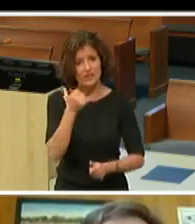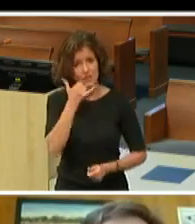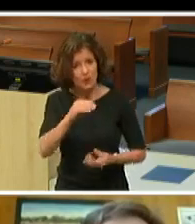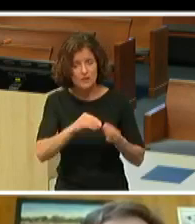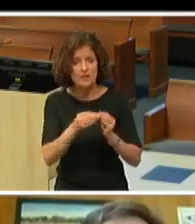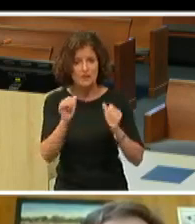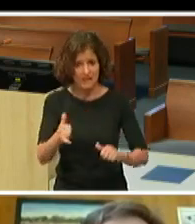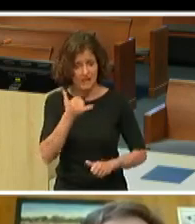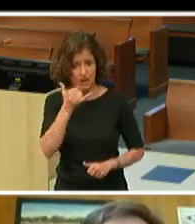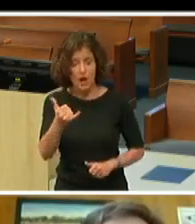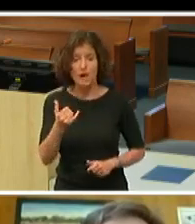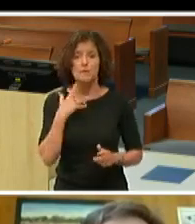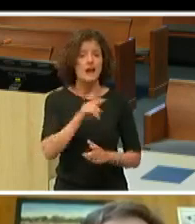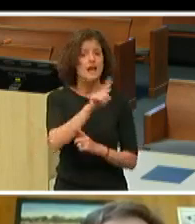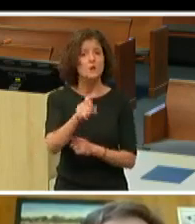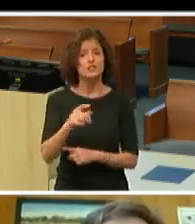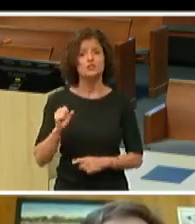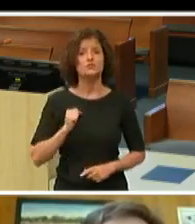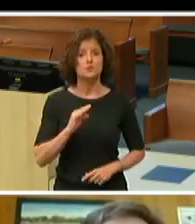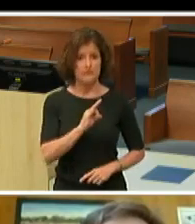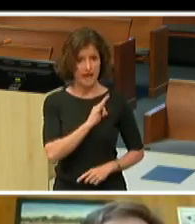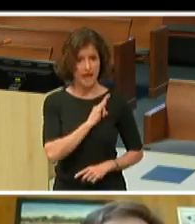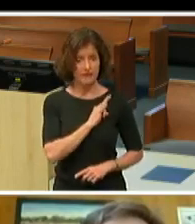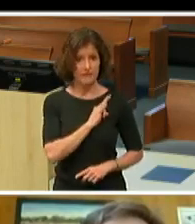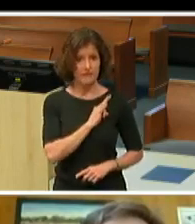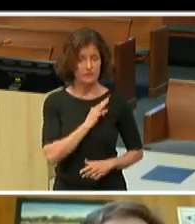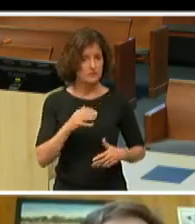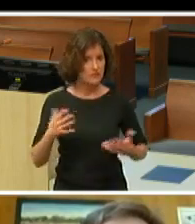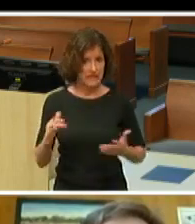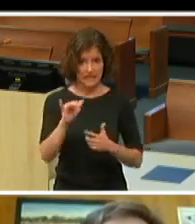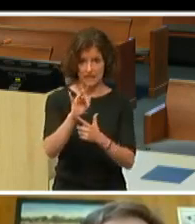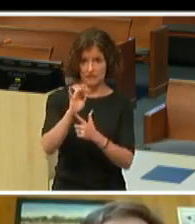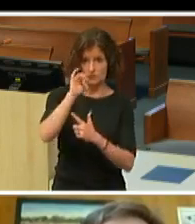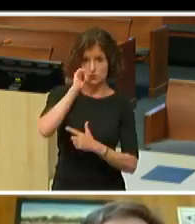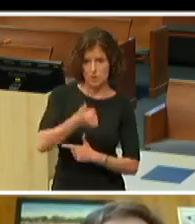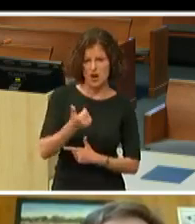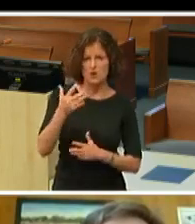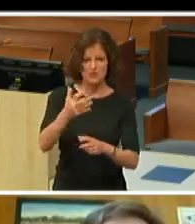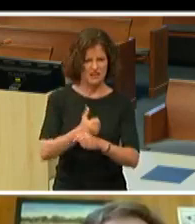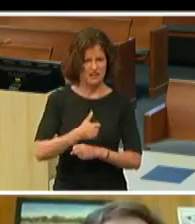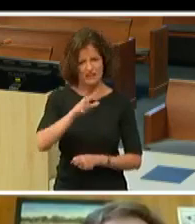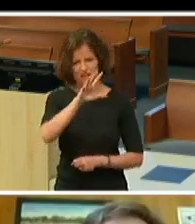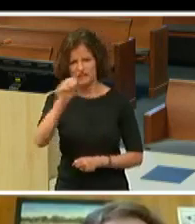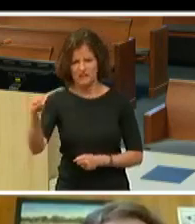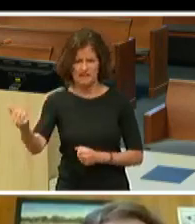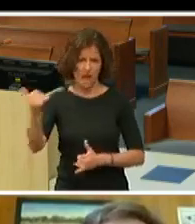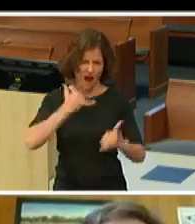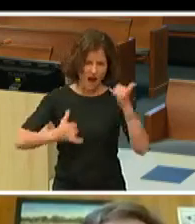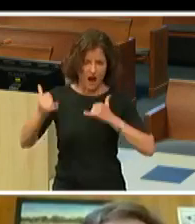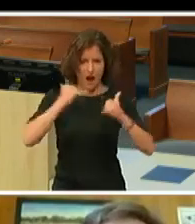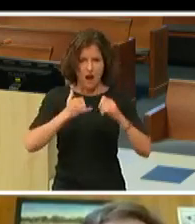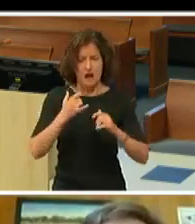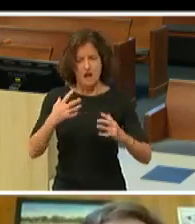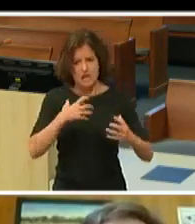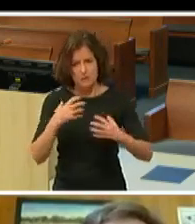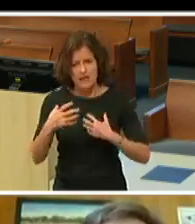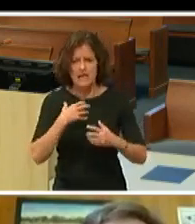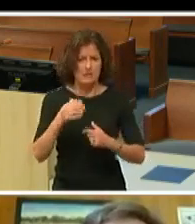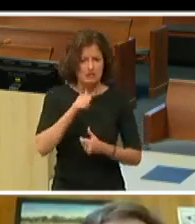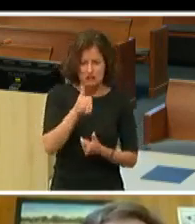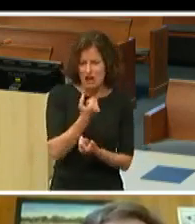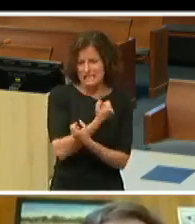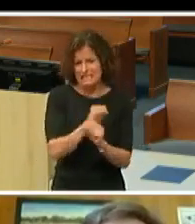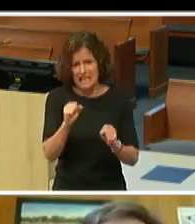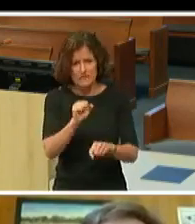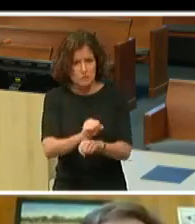to the staff is, if we, if tomorrow we get 50 calls from people complaining about unsafe work